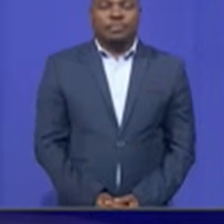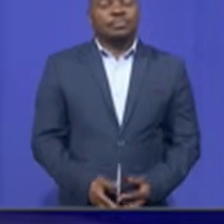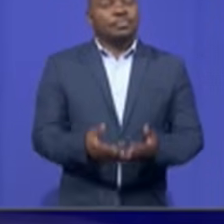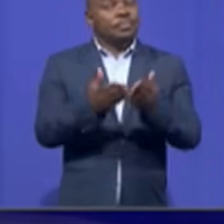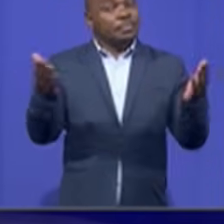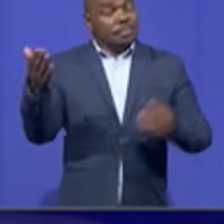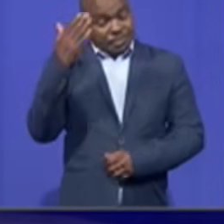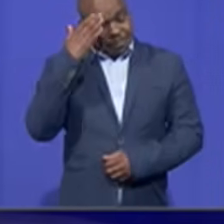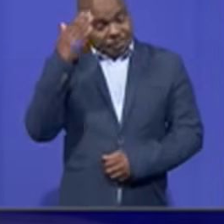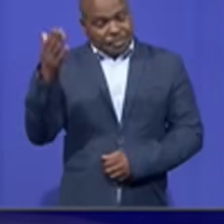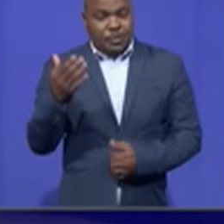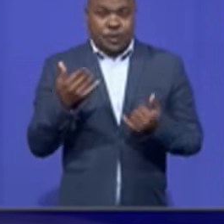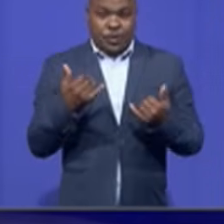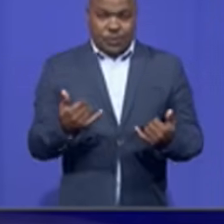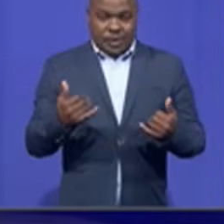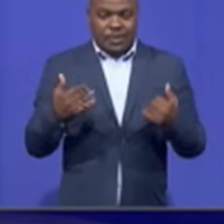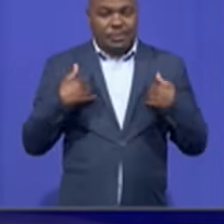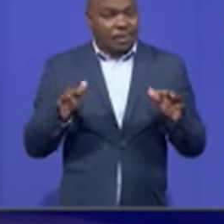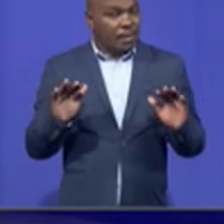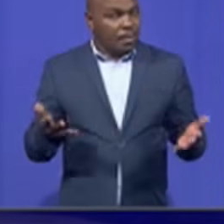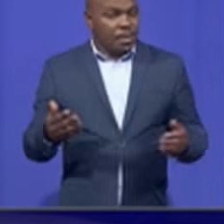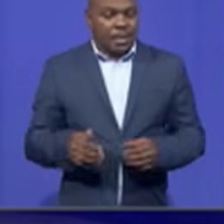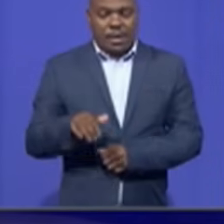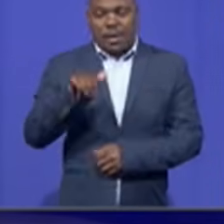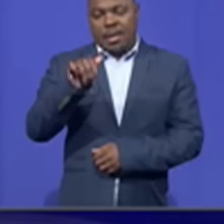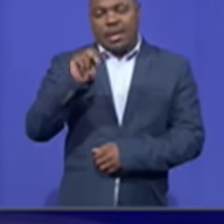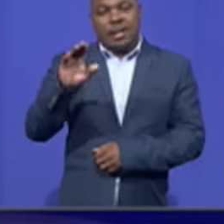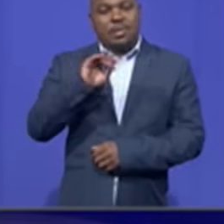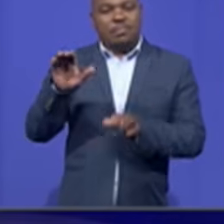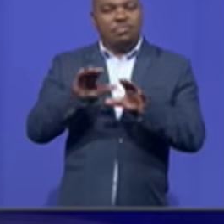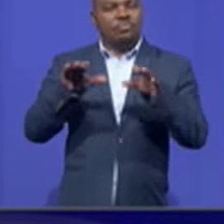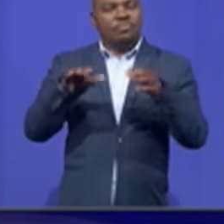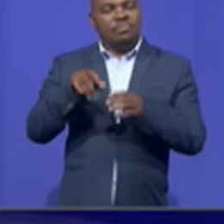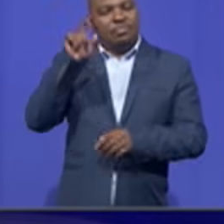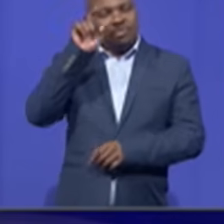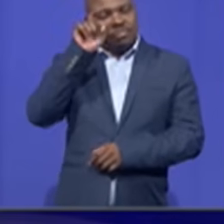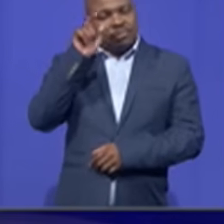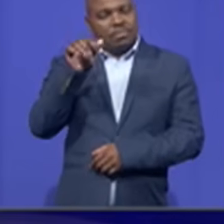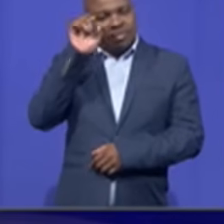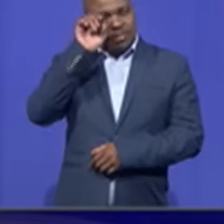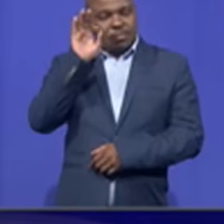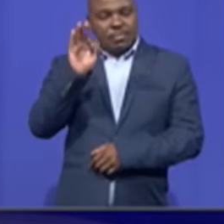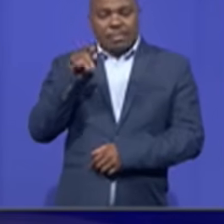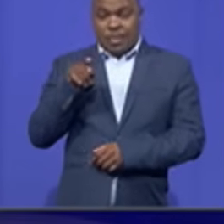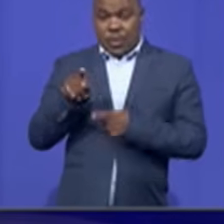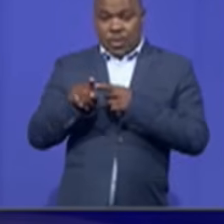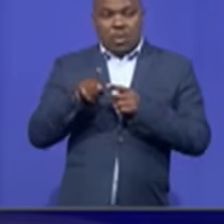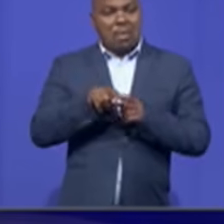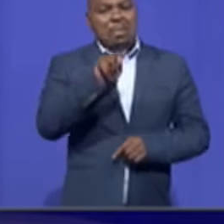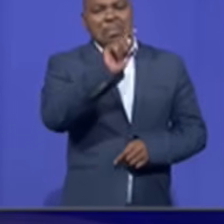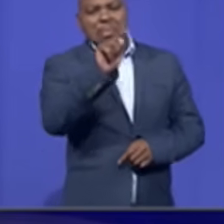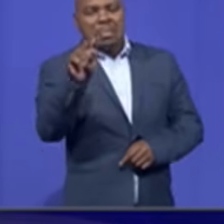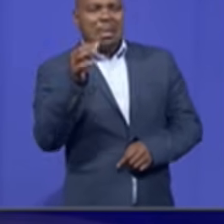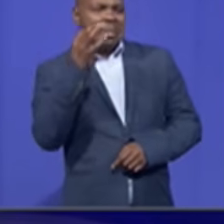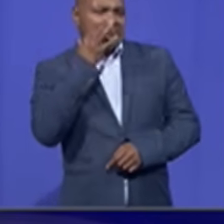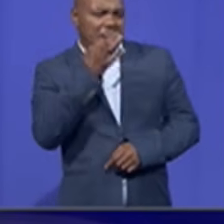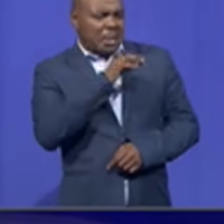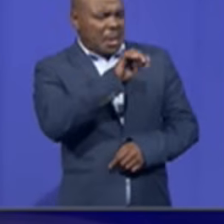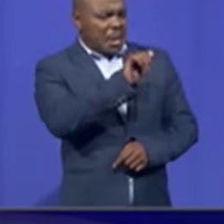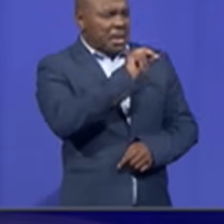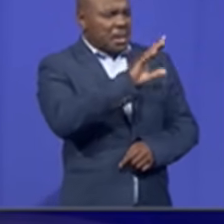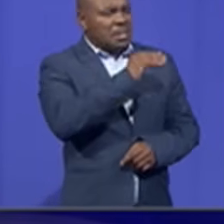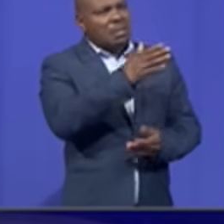Mogaetso madume tsa segonjono re di simolola ka gore mokwaledi kakaretso wa ANC Fikileng Balula o gapetse thoko ba ba kgalelang ANC